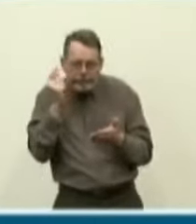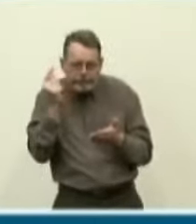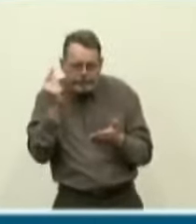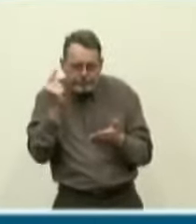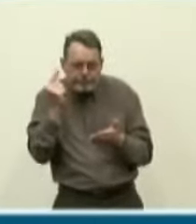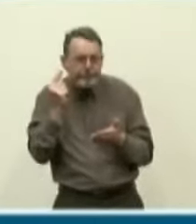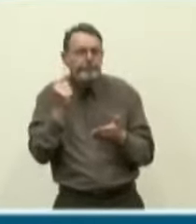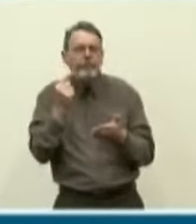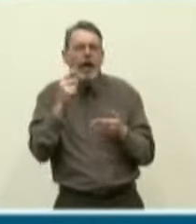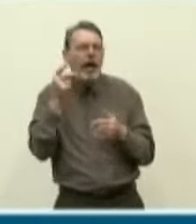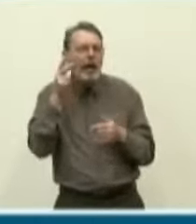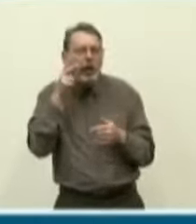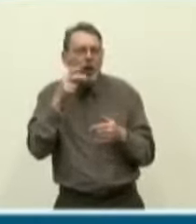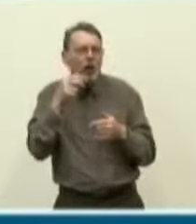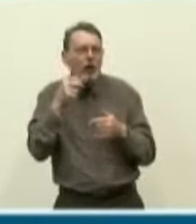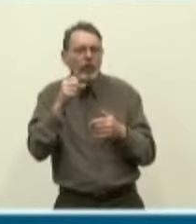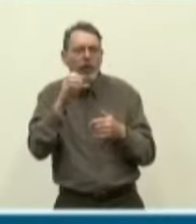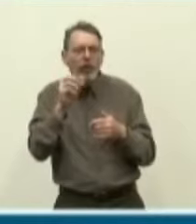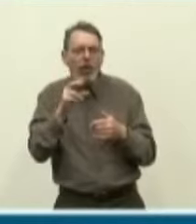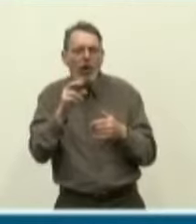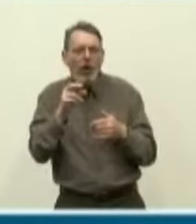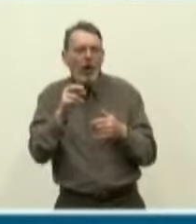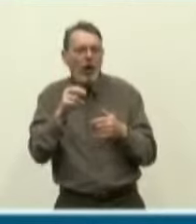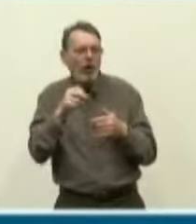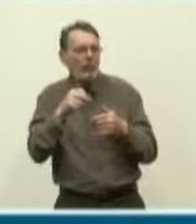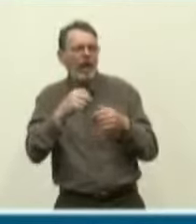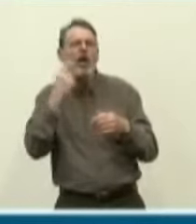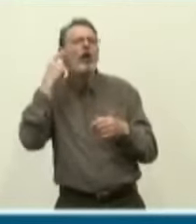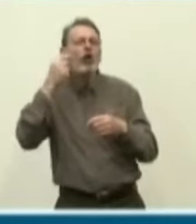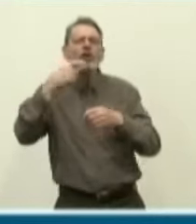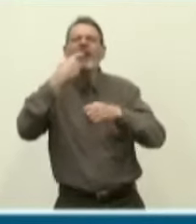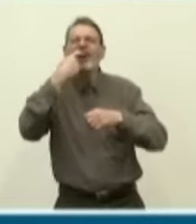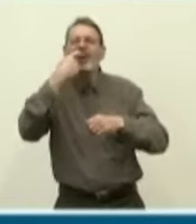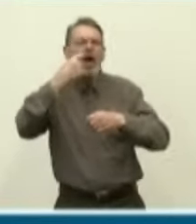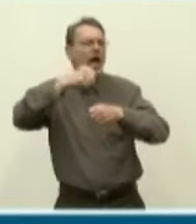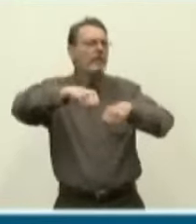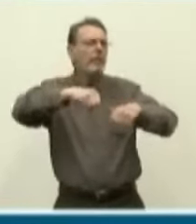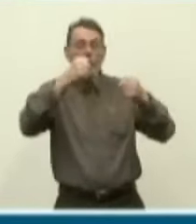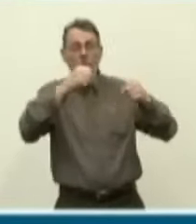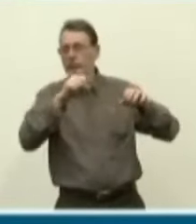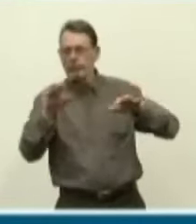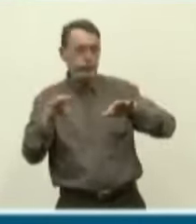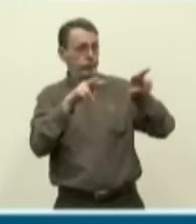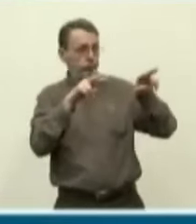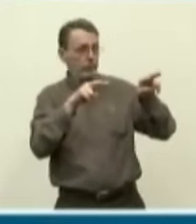a car glass break, and I looked up, and I saw this car parked